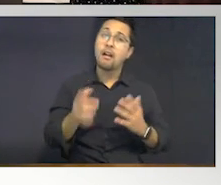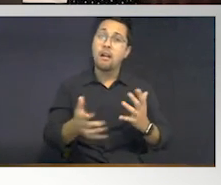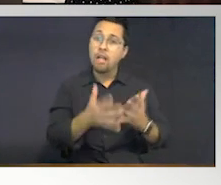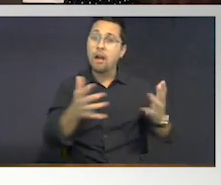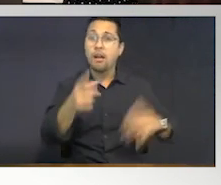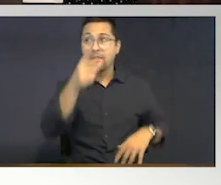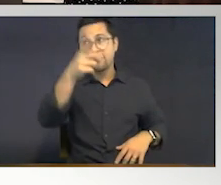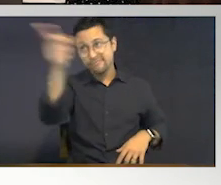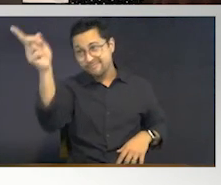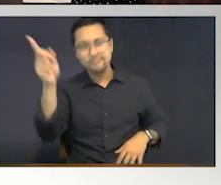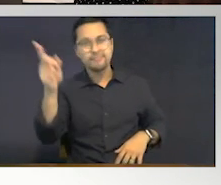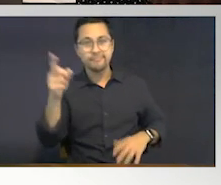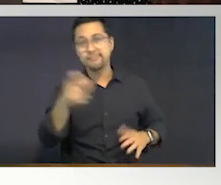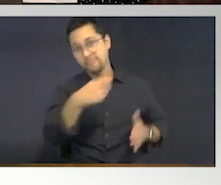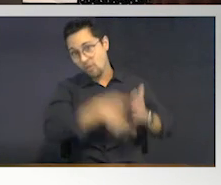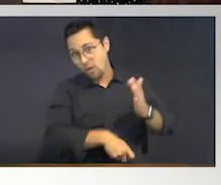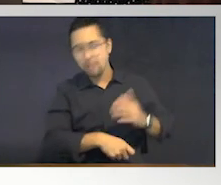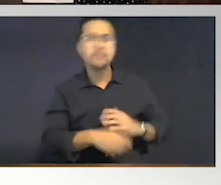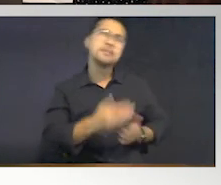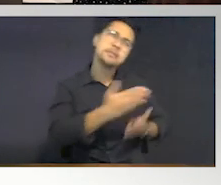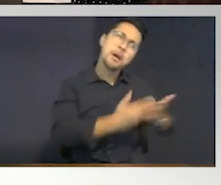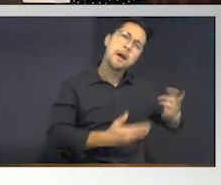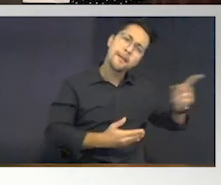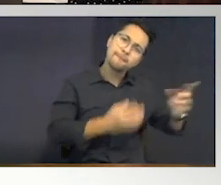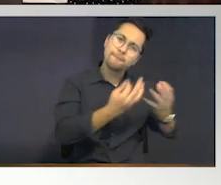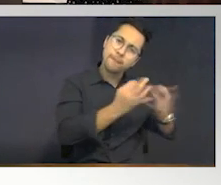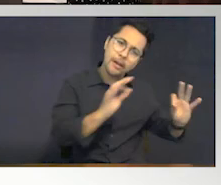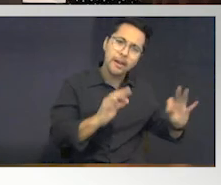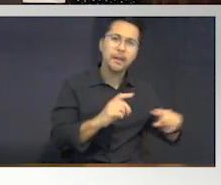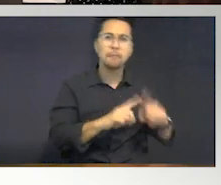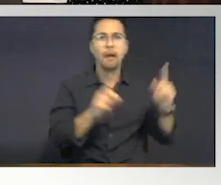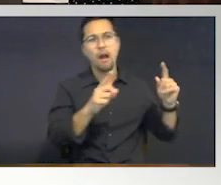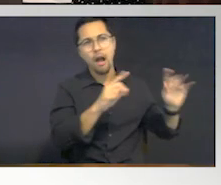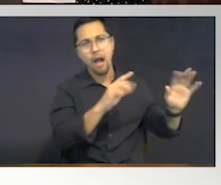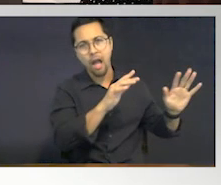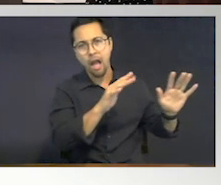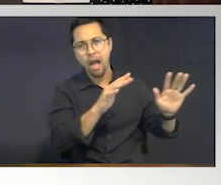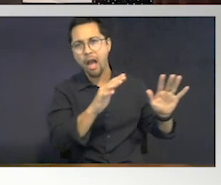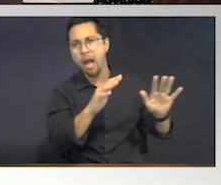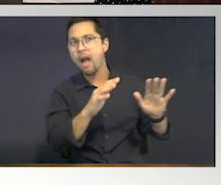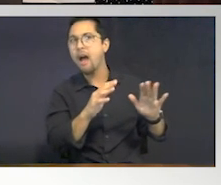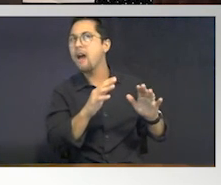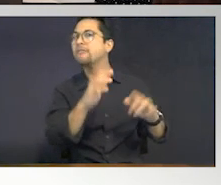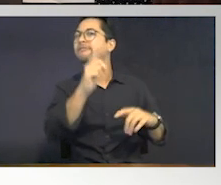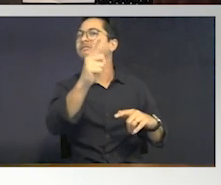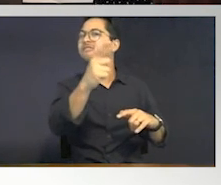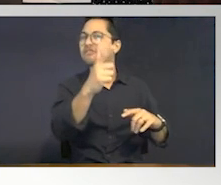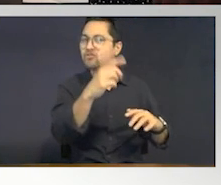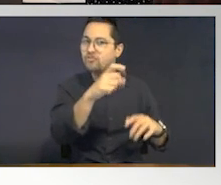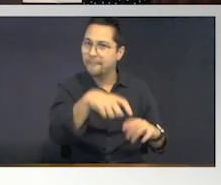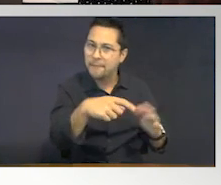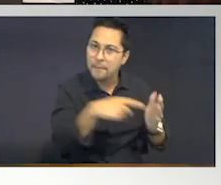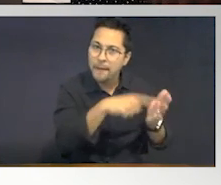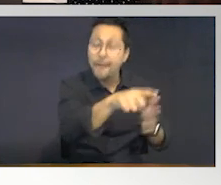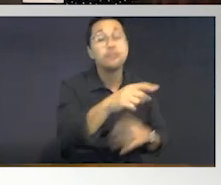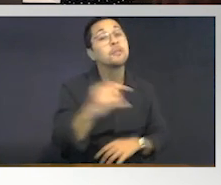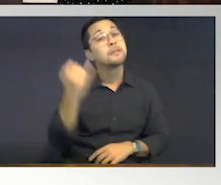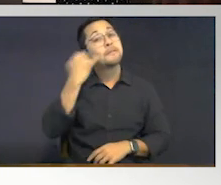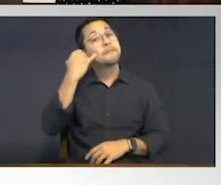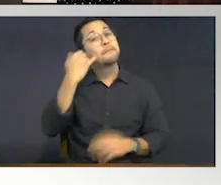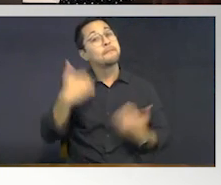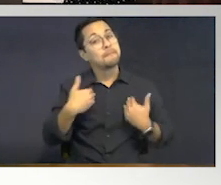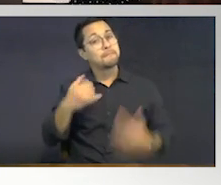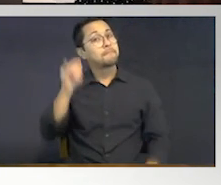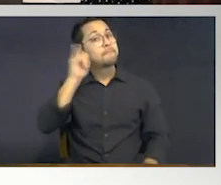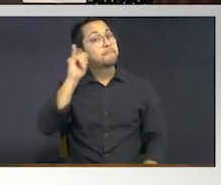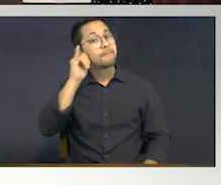cost money. You know, there's some that free, and then after a certain amount of space, then they're not. So if you have an iPhone,